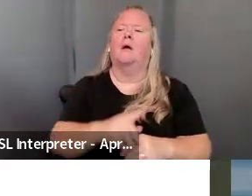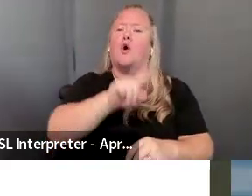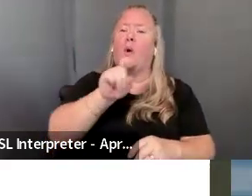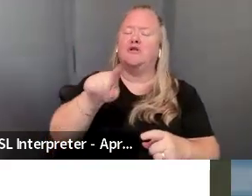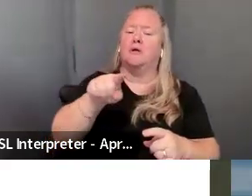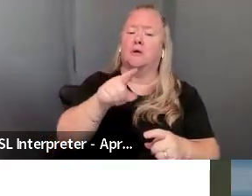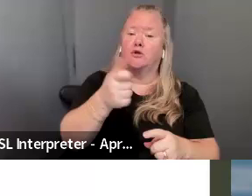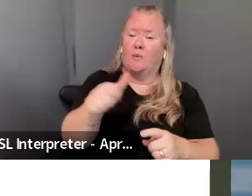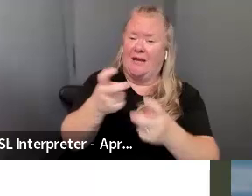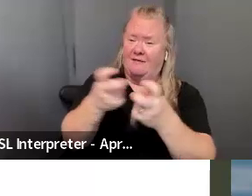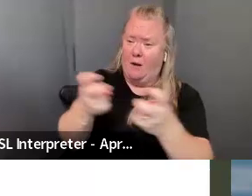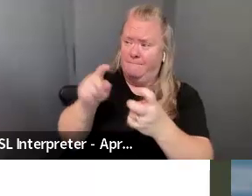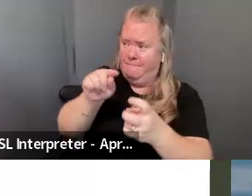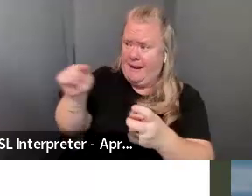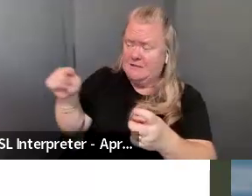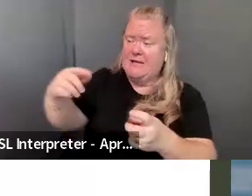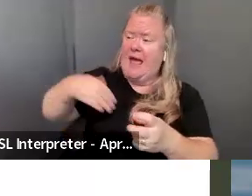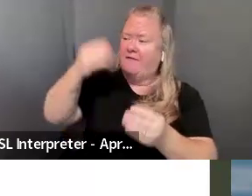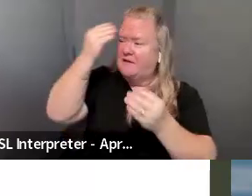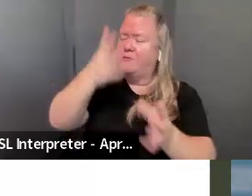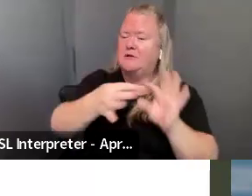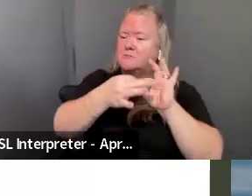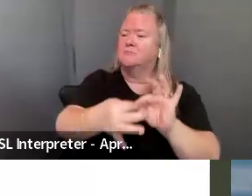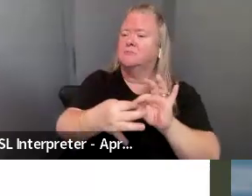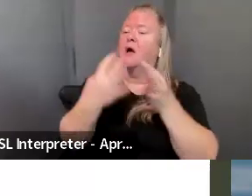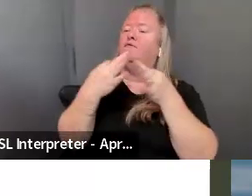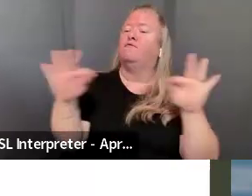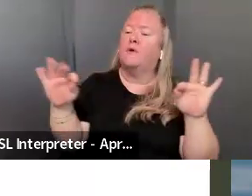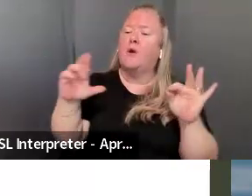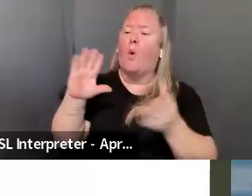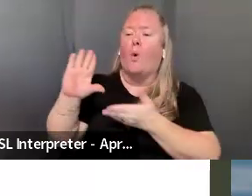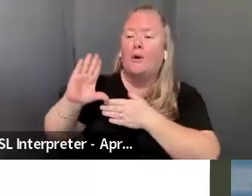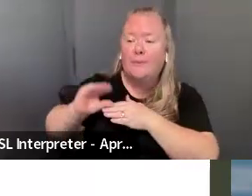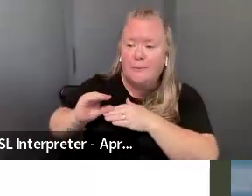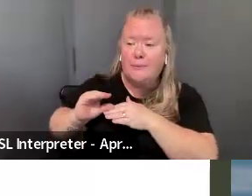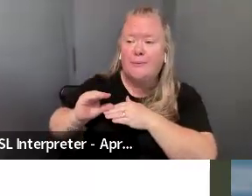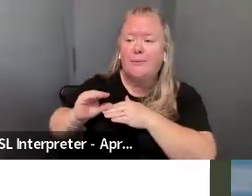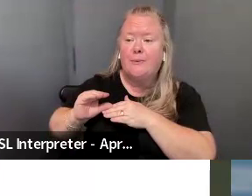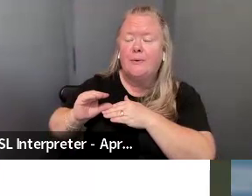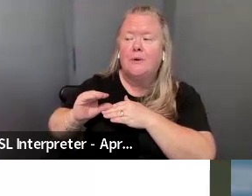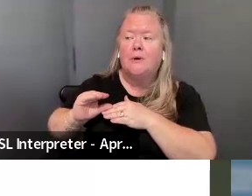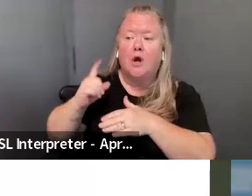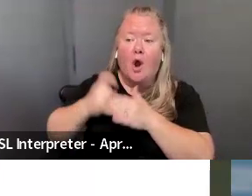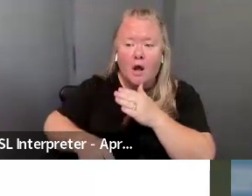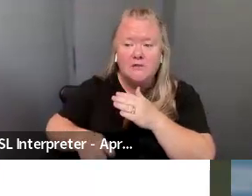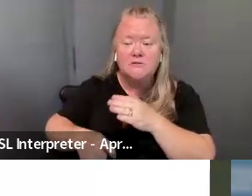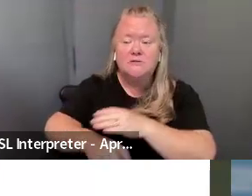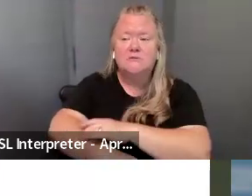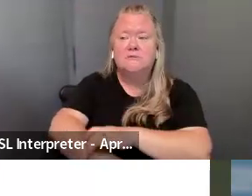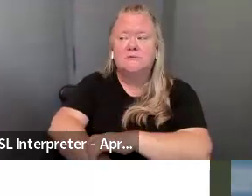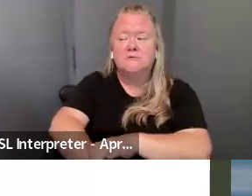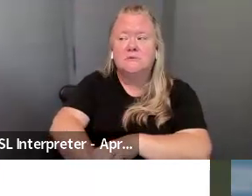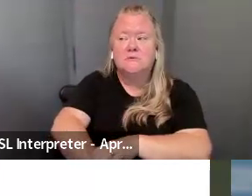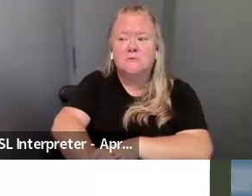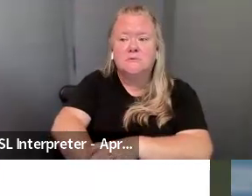Do any of our panelists have any information about free or low or low cost?